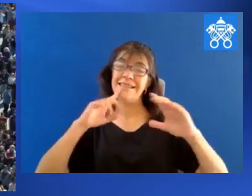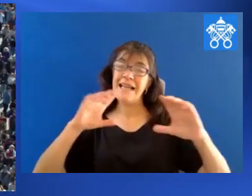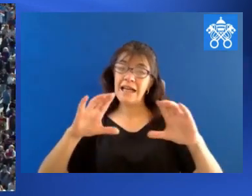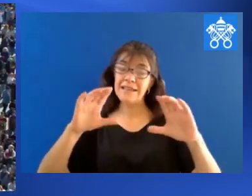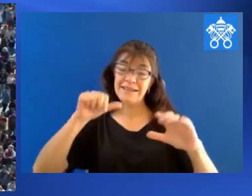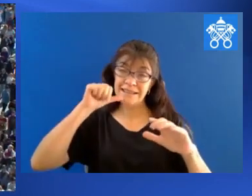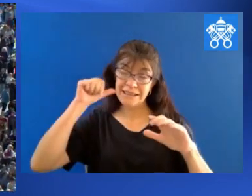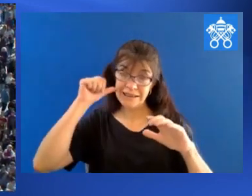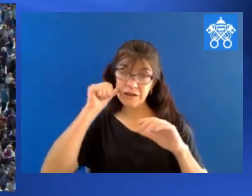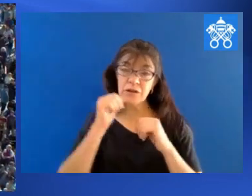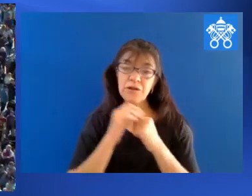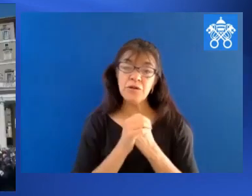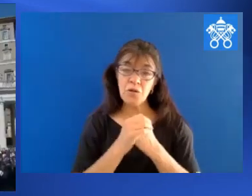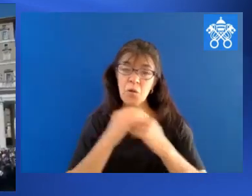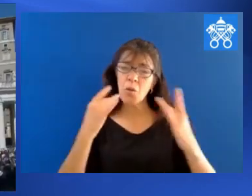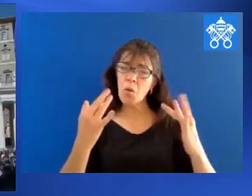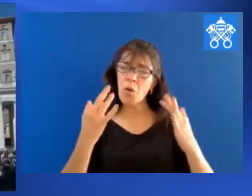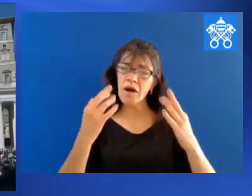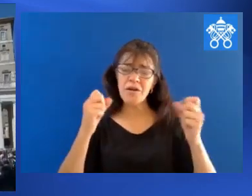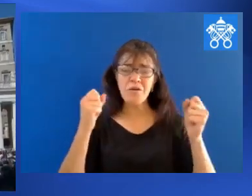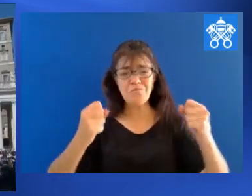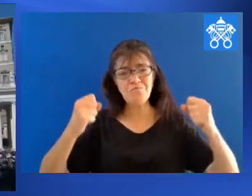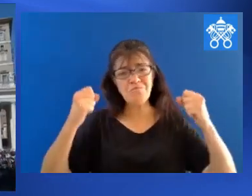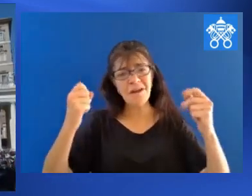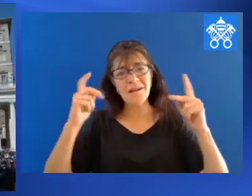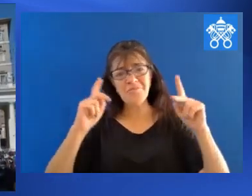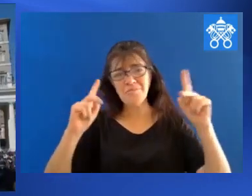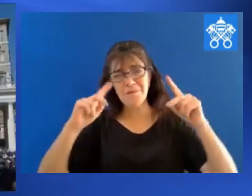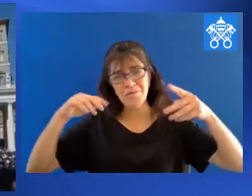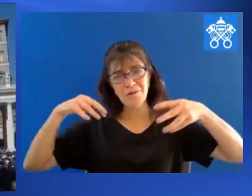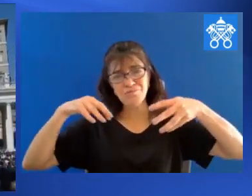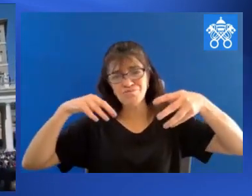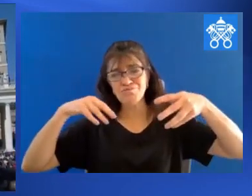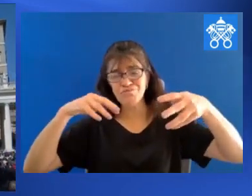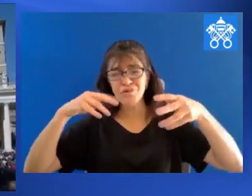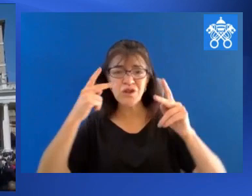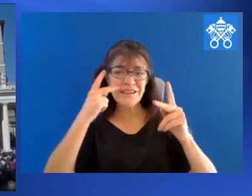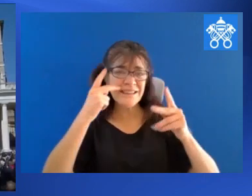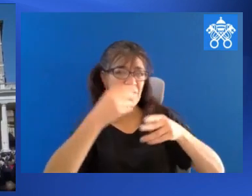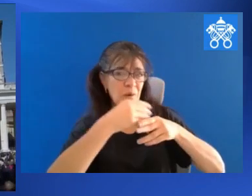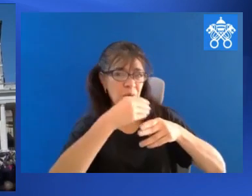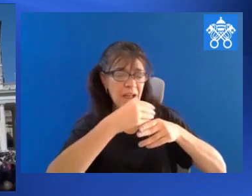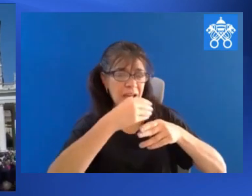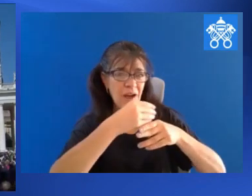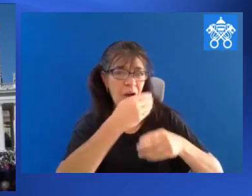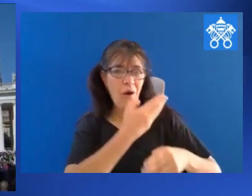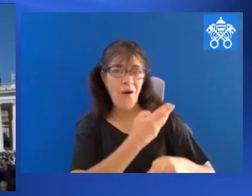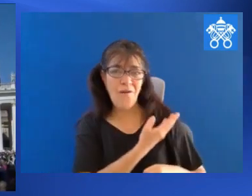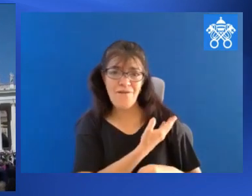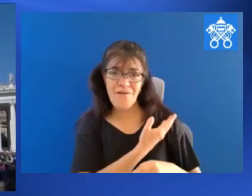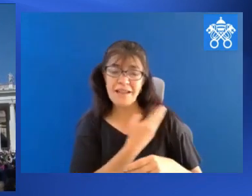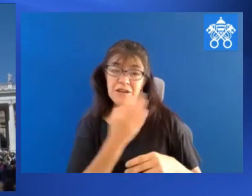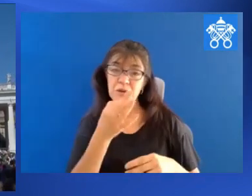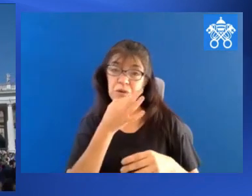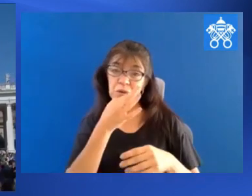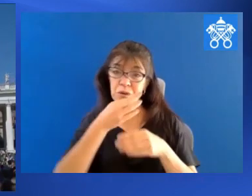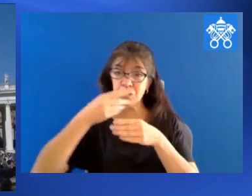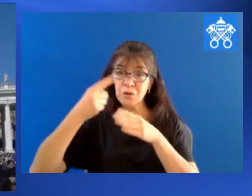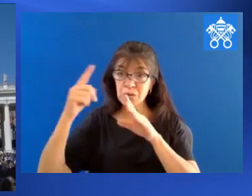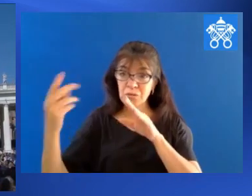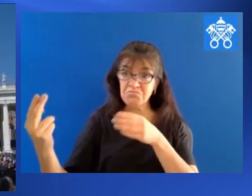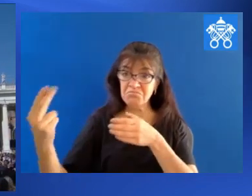So we're here now waiting along with all of these people. We see now the window where Pope Francis will